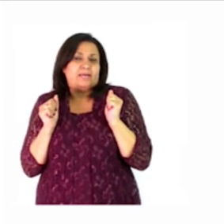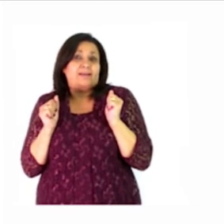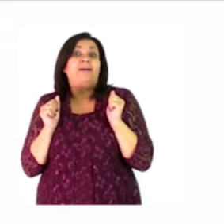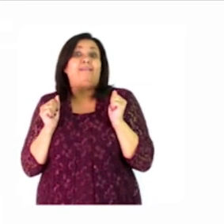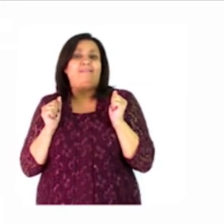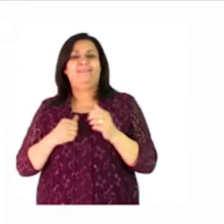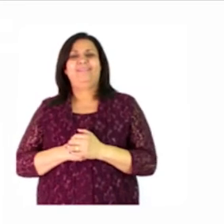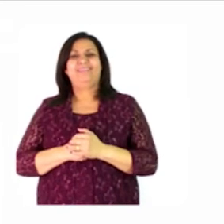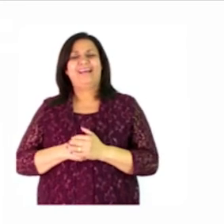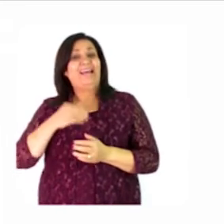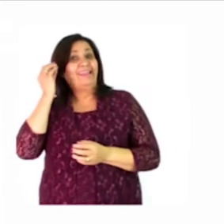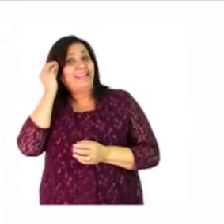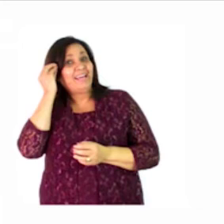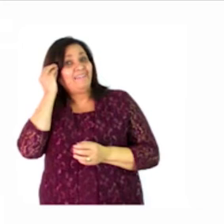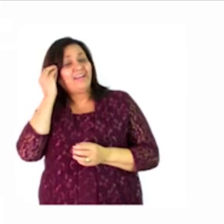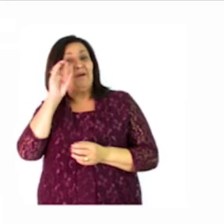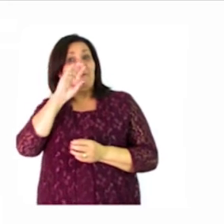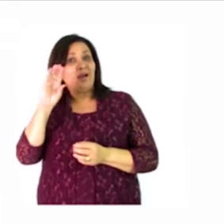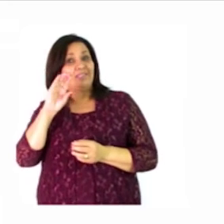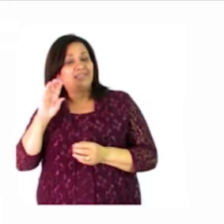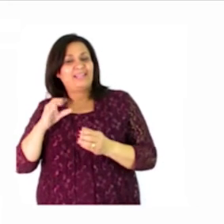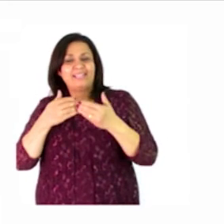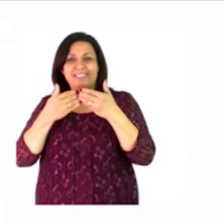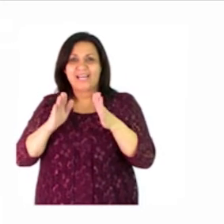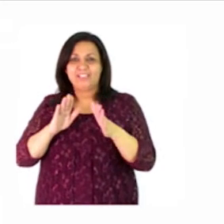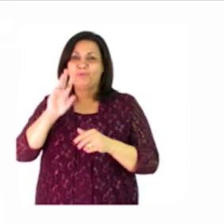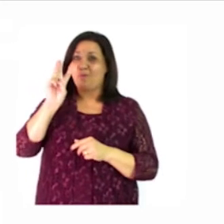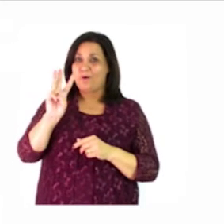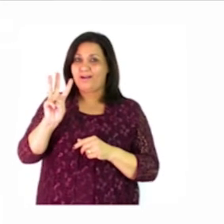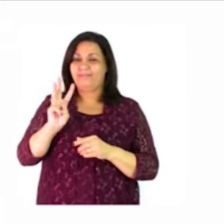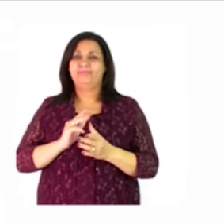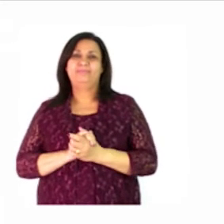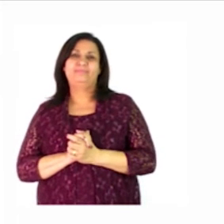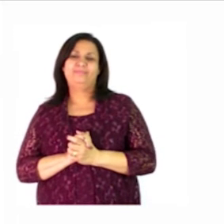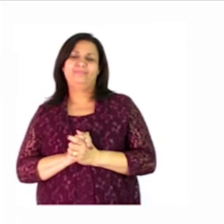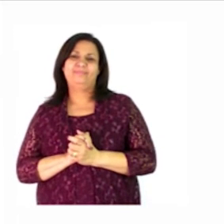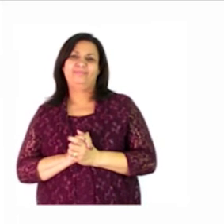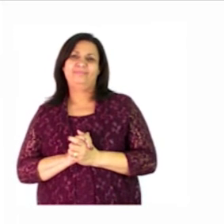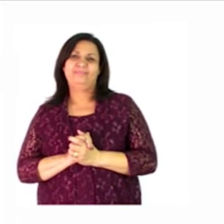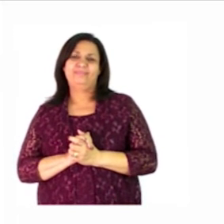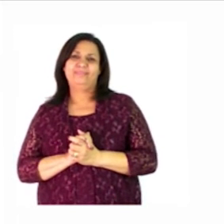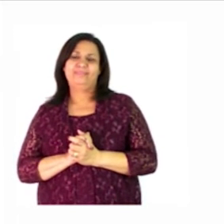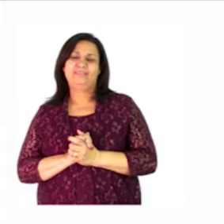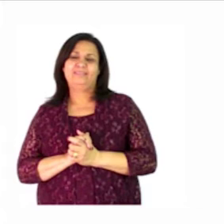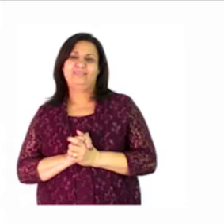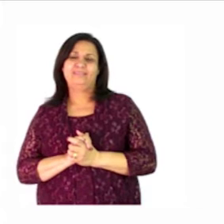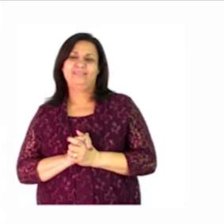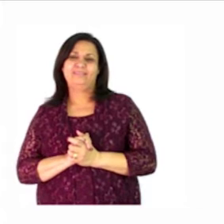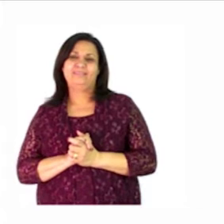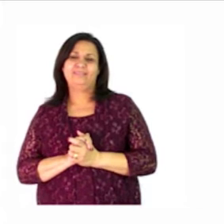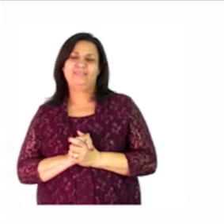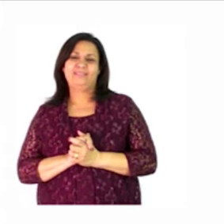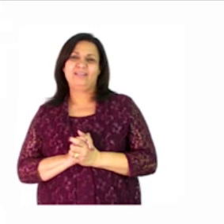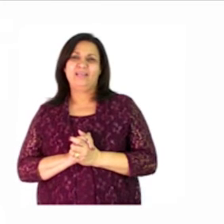other words that begin with letter W. or sound W.